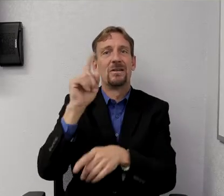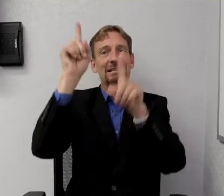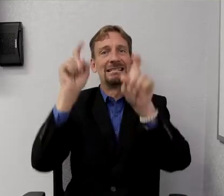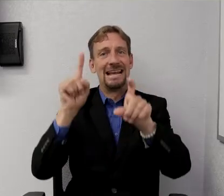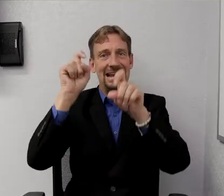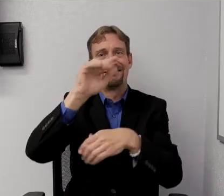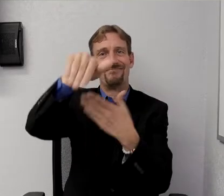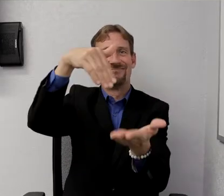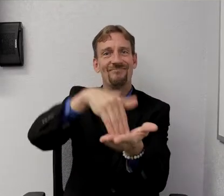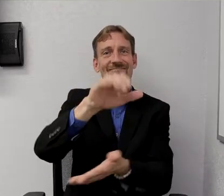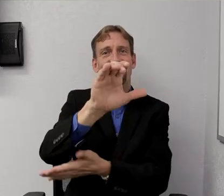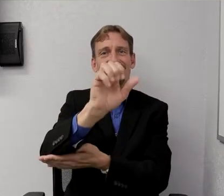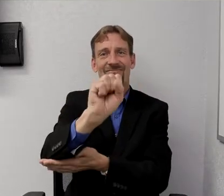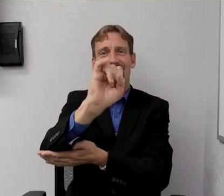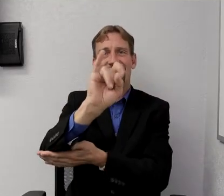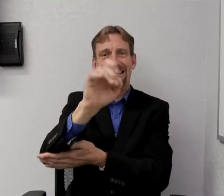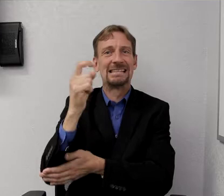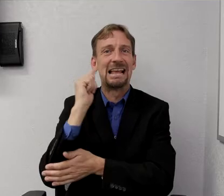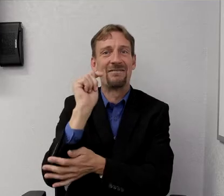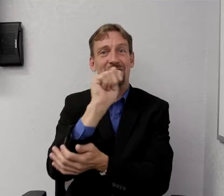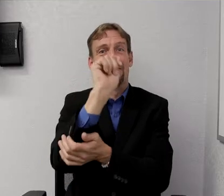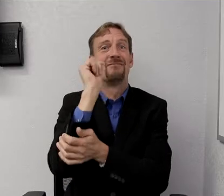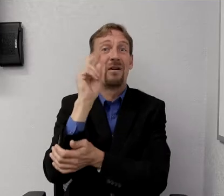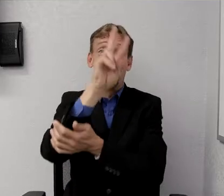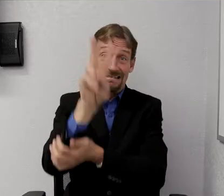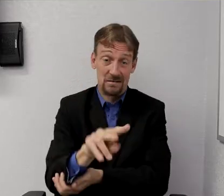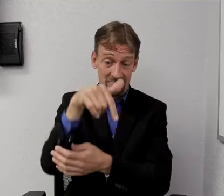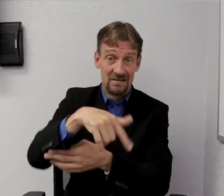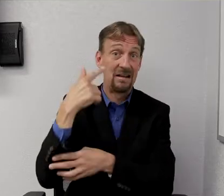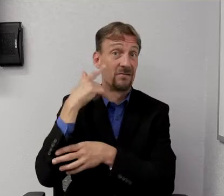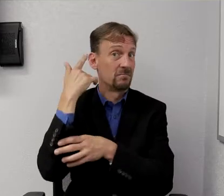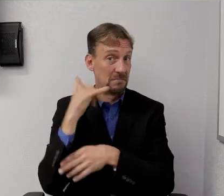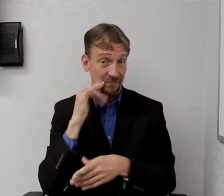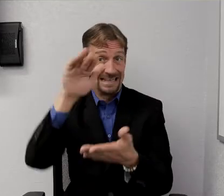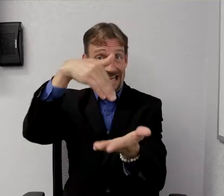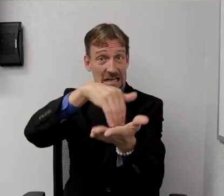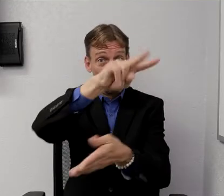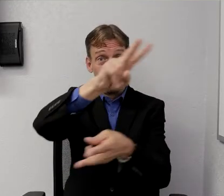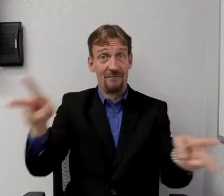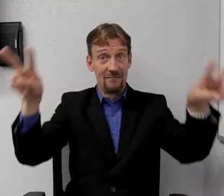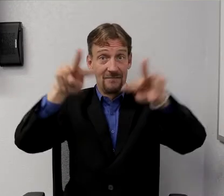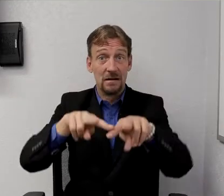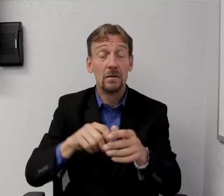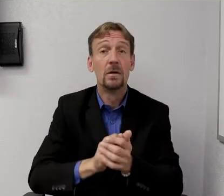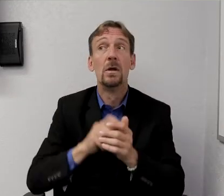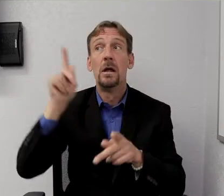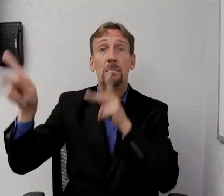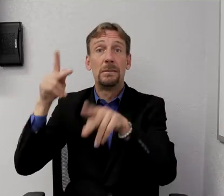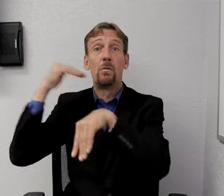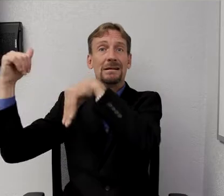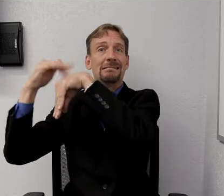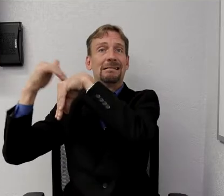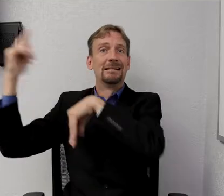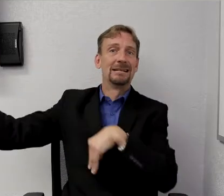Central Valley. So Fresno County, when they would collect specimens, would send them to Tulare County for